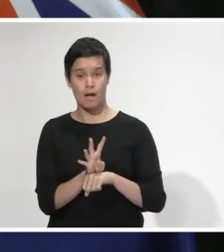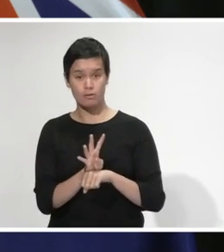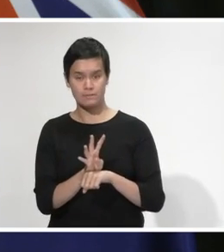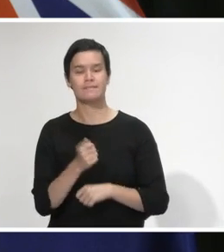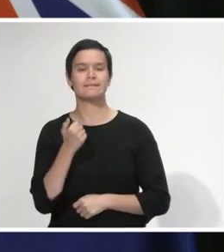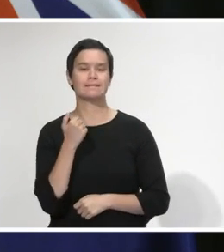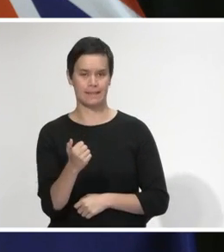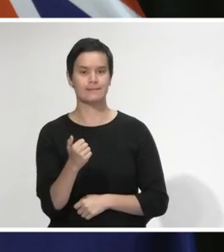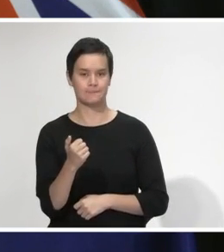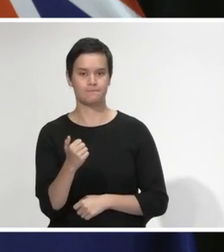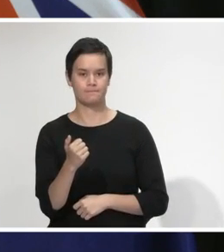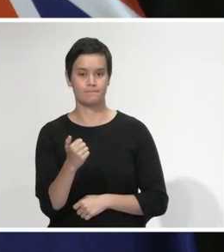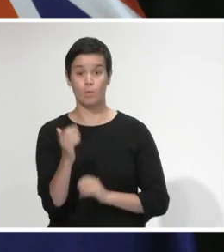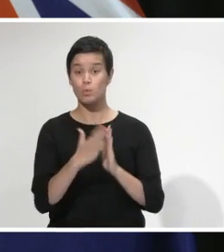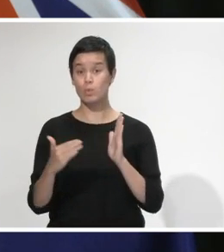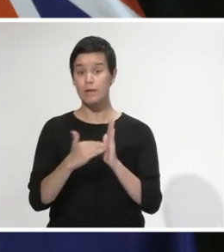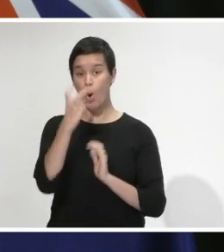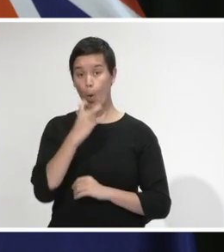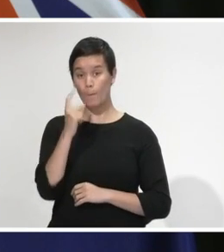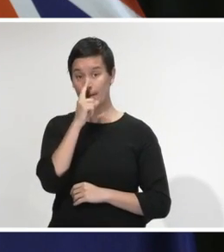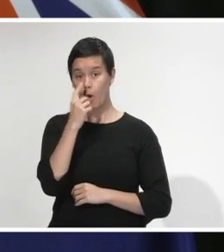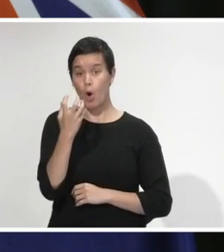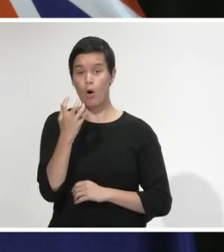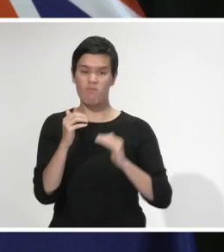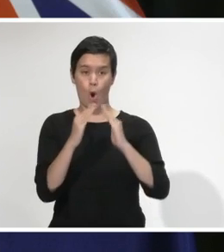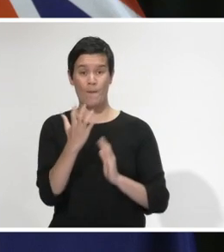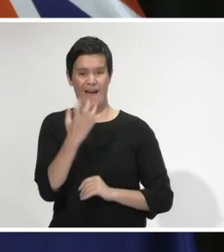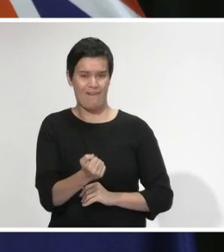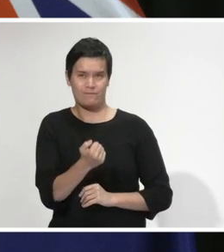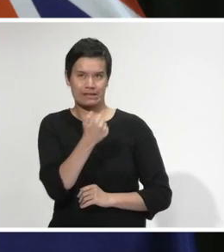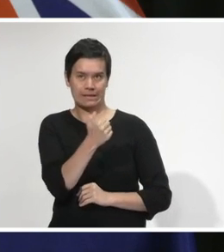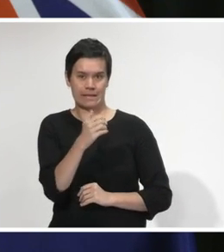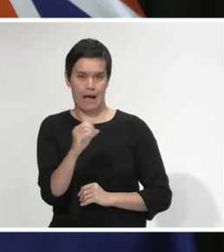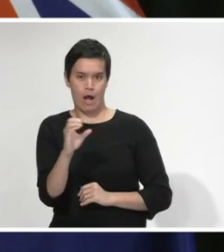a total of over 650 facilities nationwide.